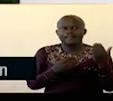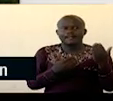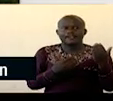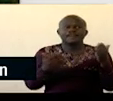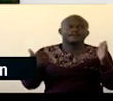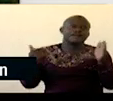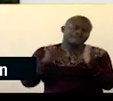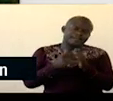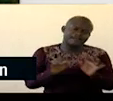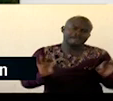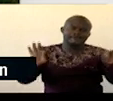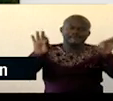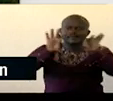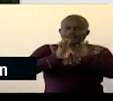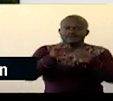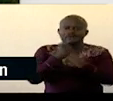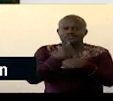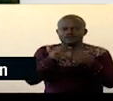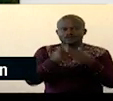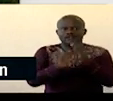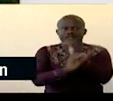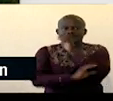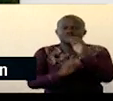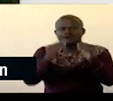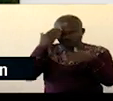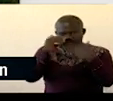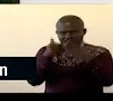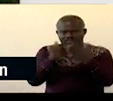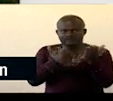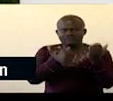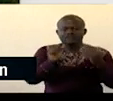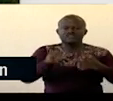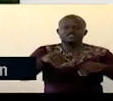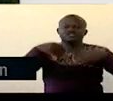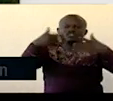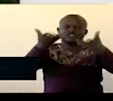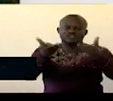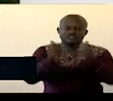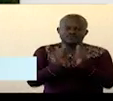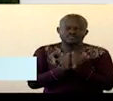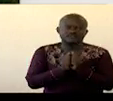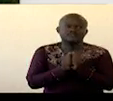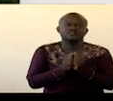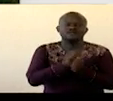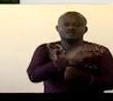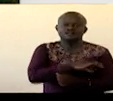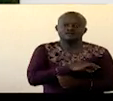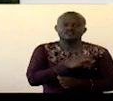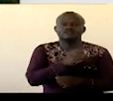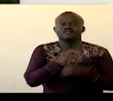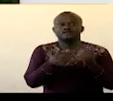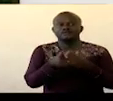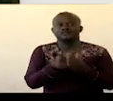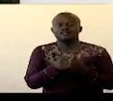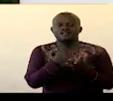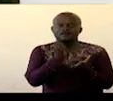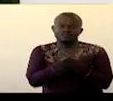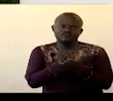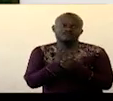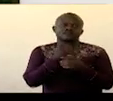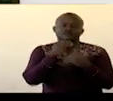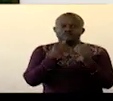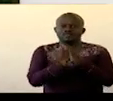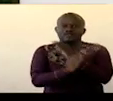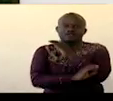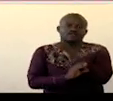and important function of the country because it generates income or economy to the